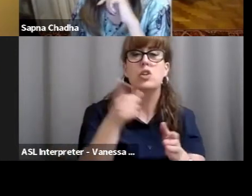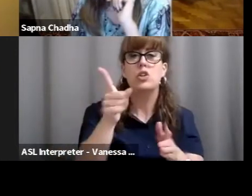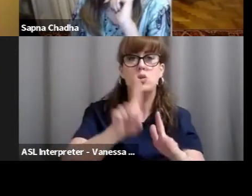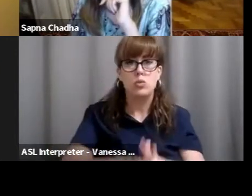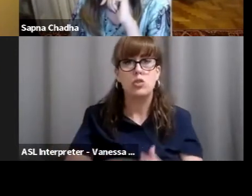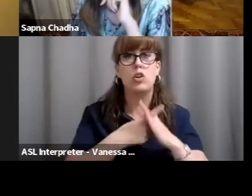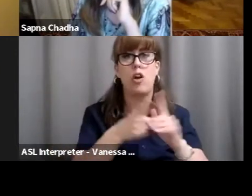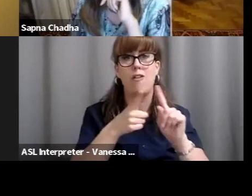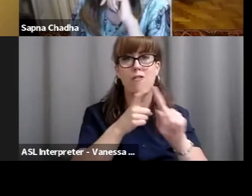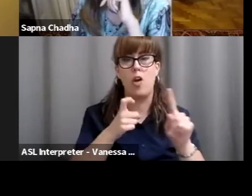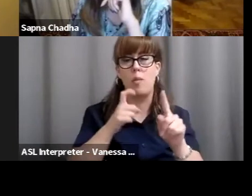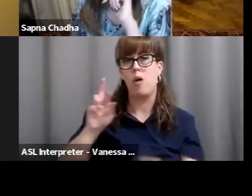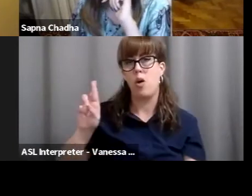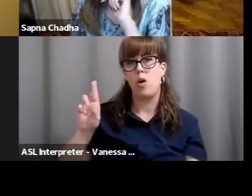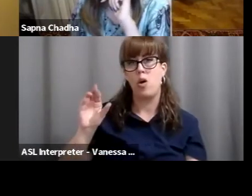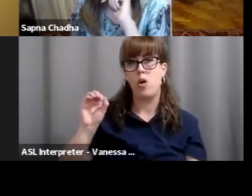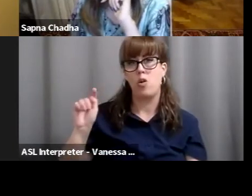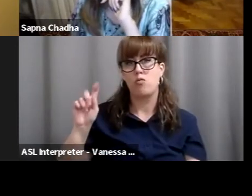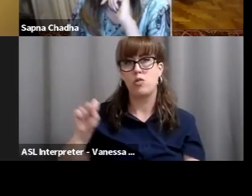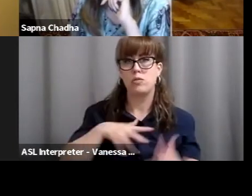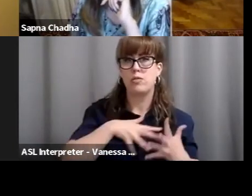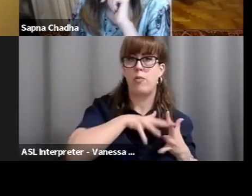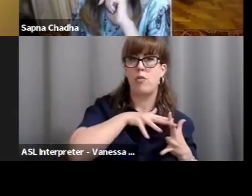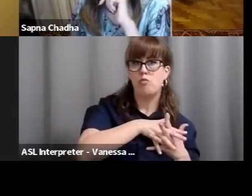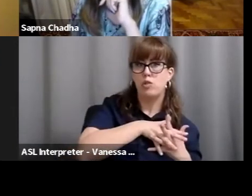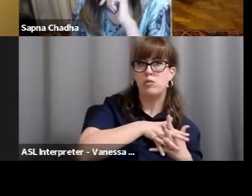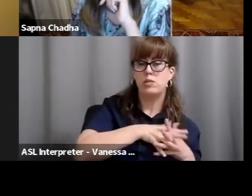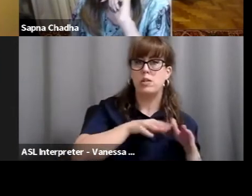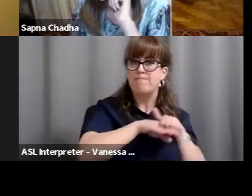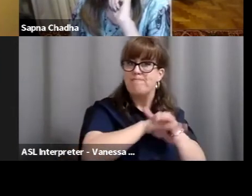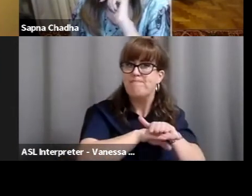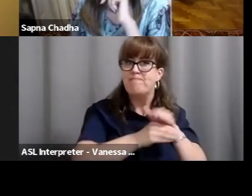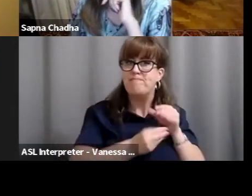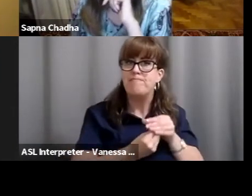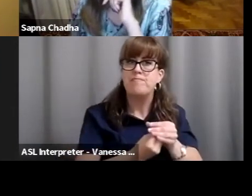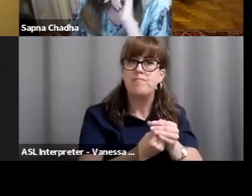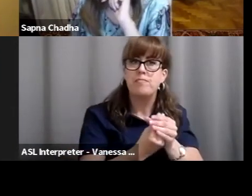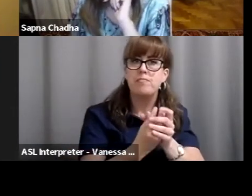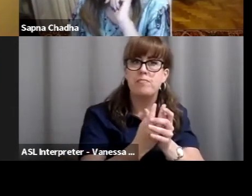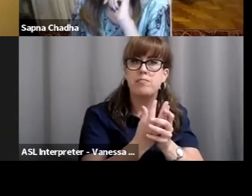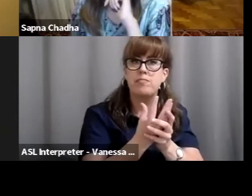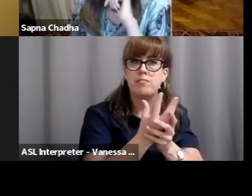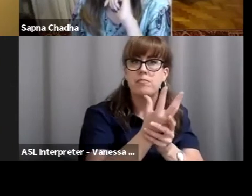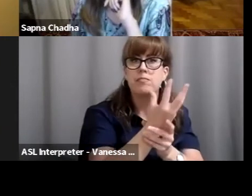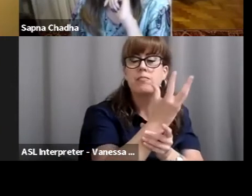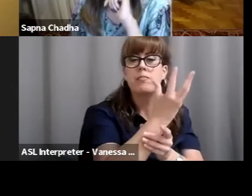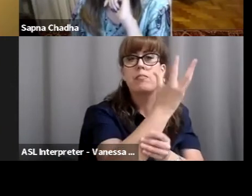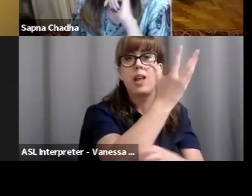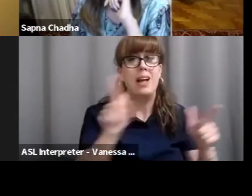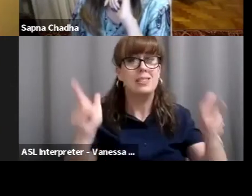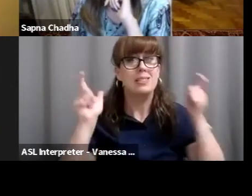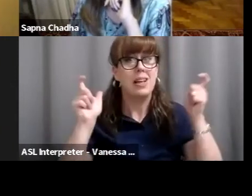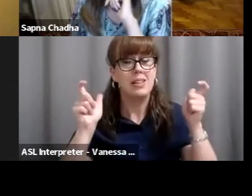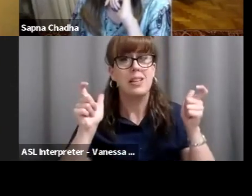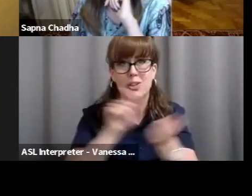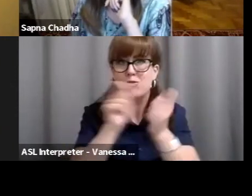it at every level. And you'll find that suddenly you have transformed. You've transformed into a better